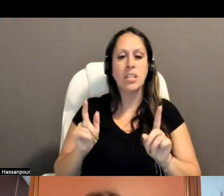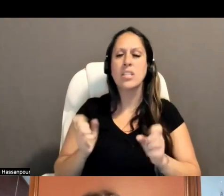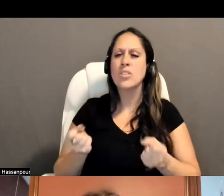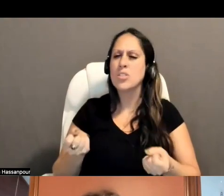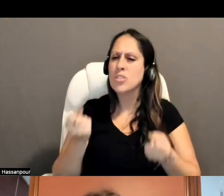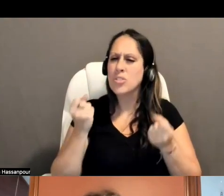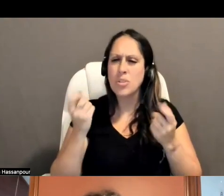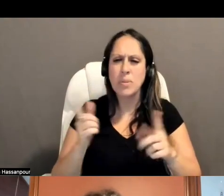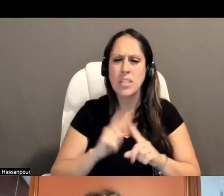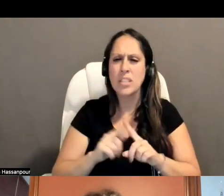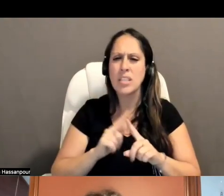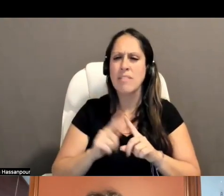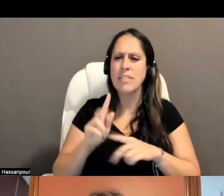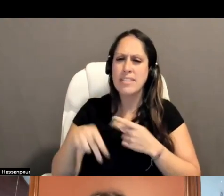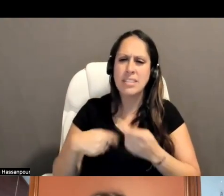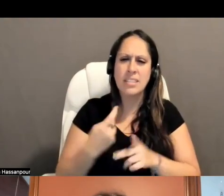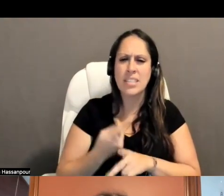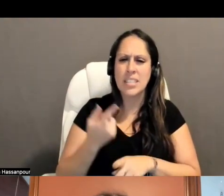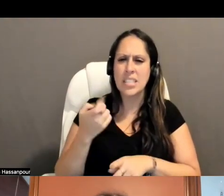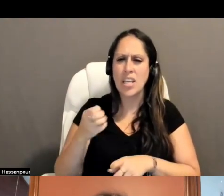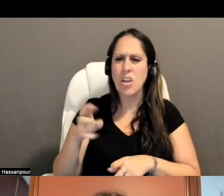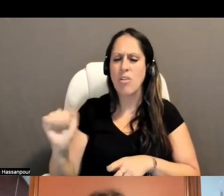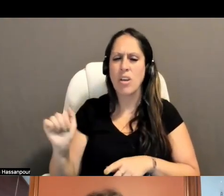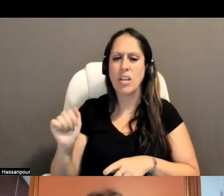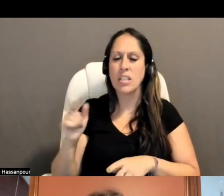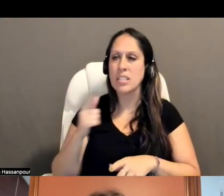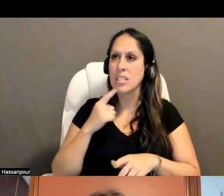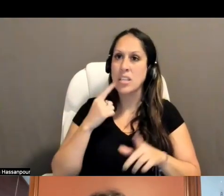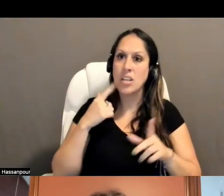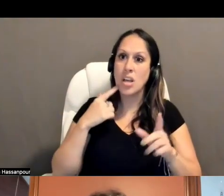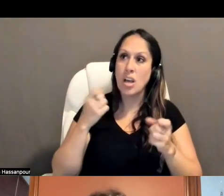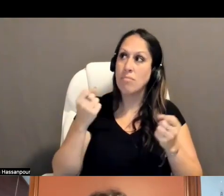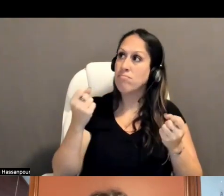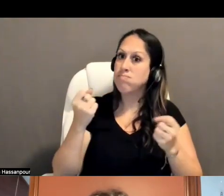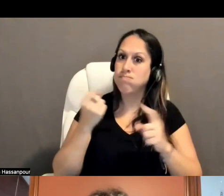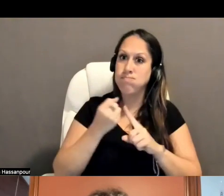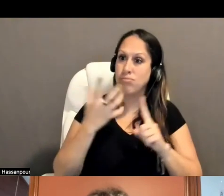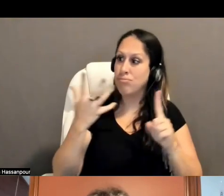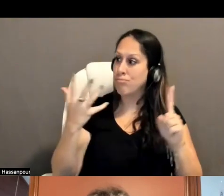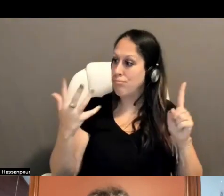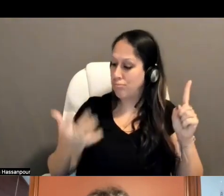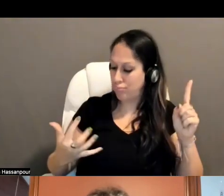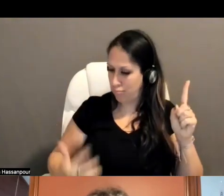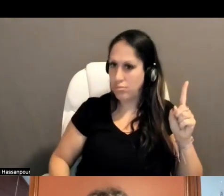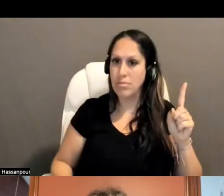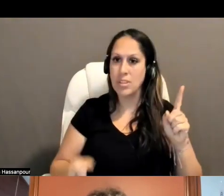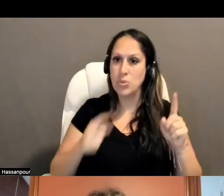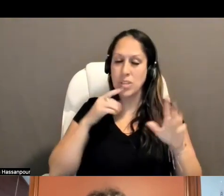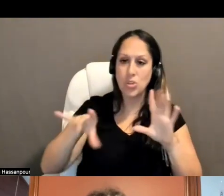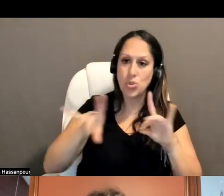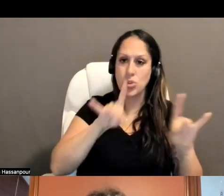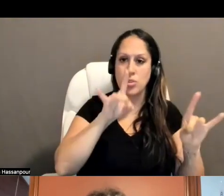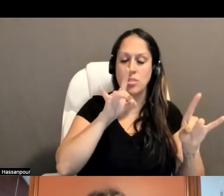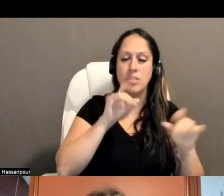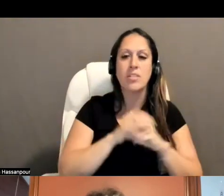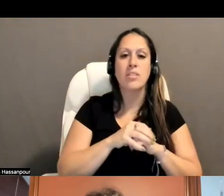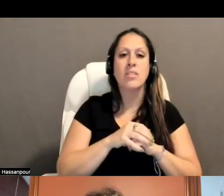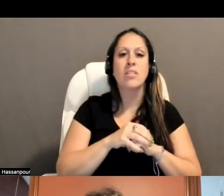many different genres out there. It's really wonderful. Right. It's a wealth of choices to pick Right. from. Right. So